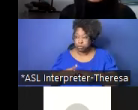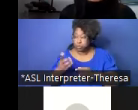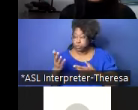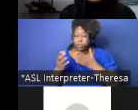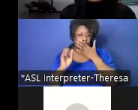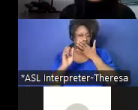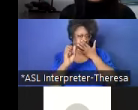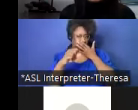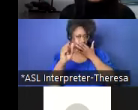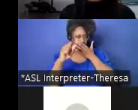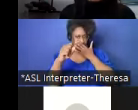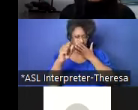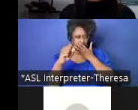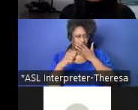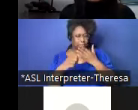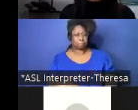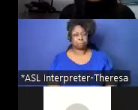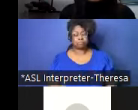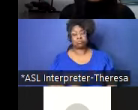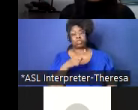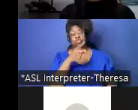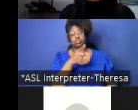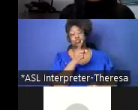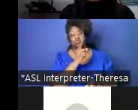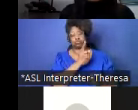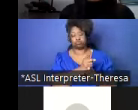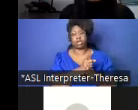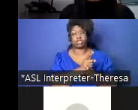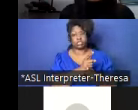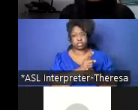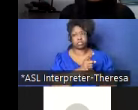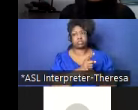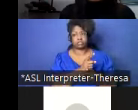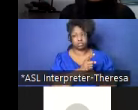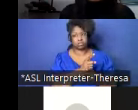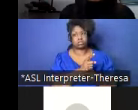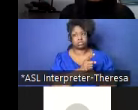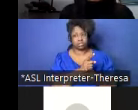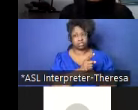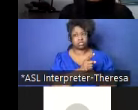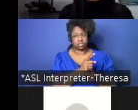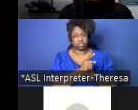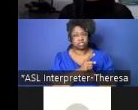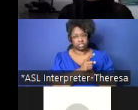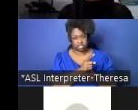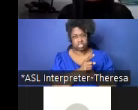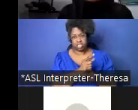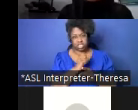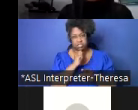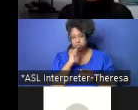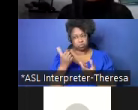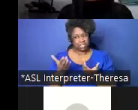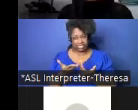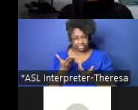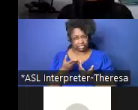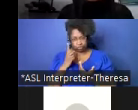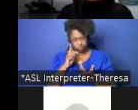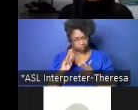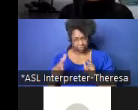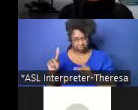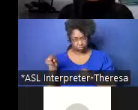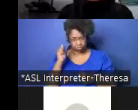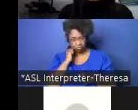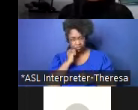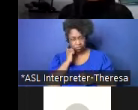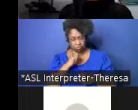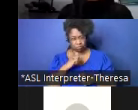did. You're right. It's going to be terribly inconvenient. And Bayonne Pit citizens, I've